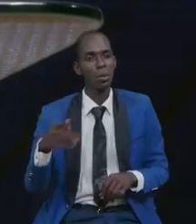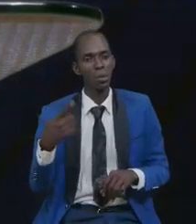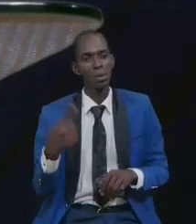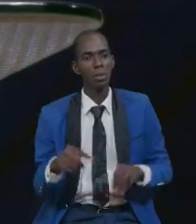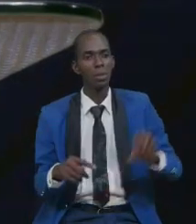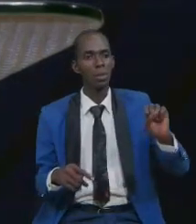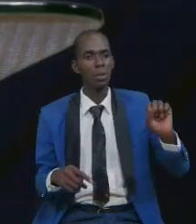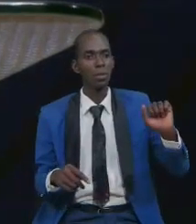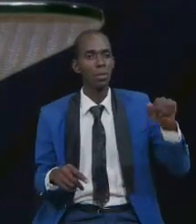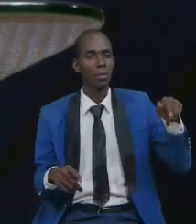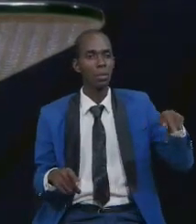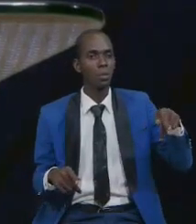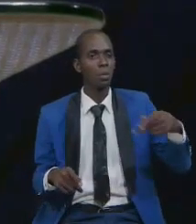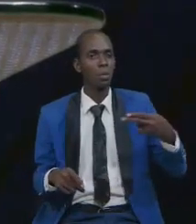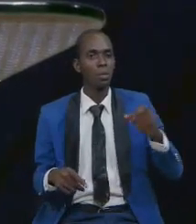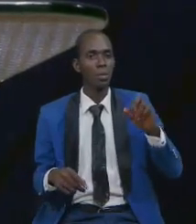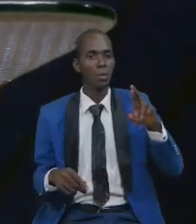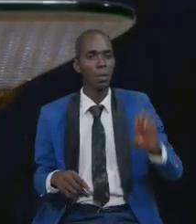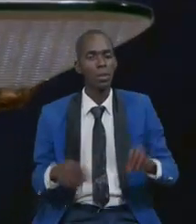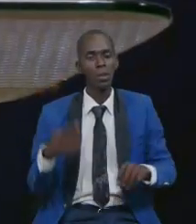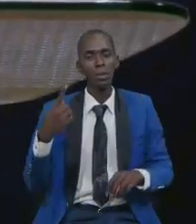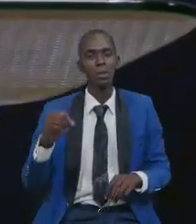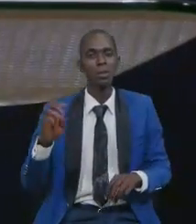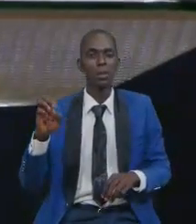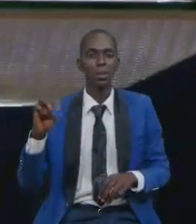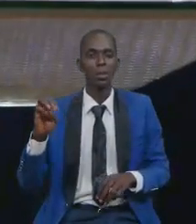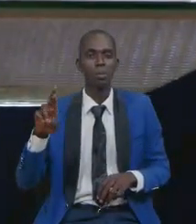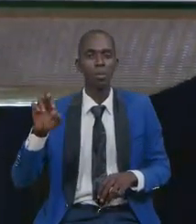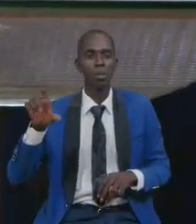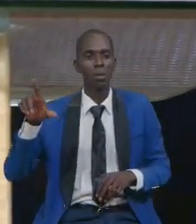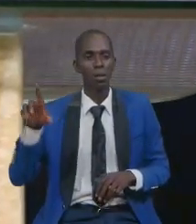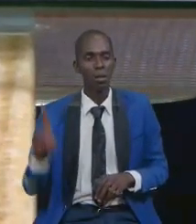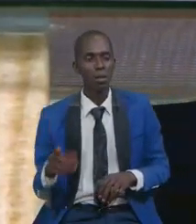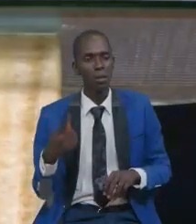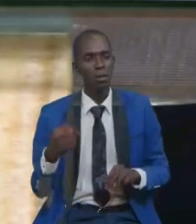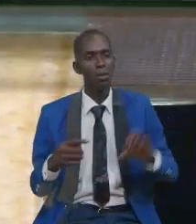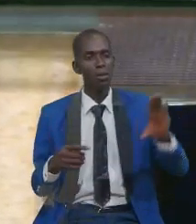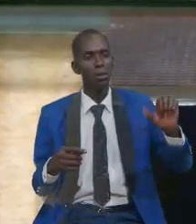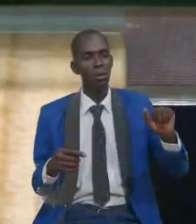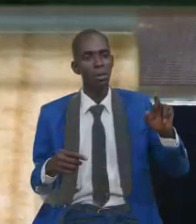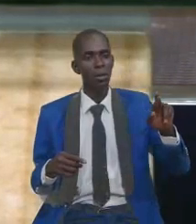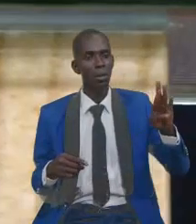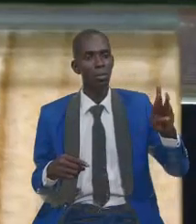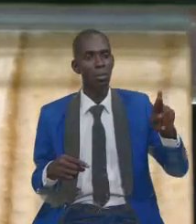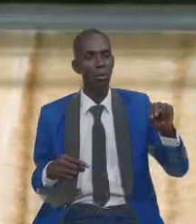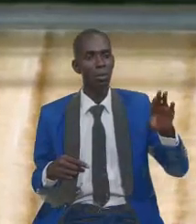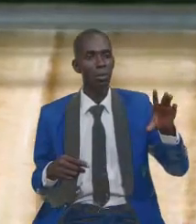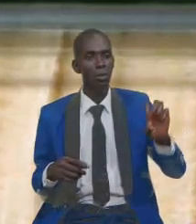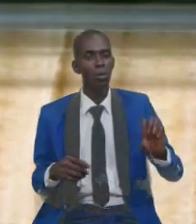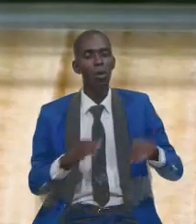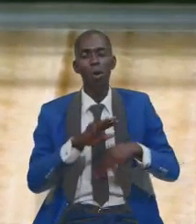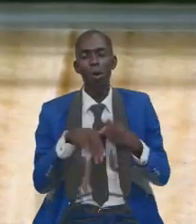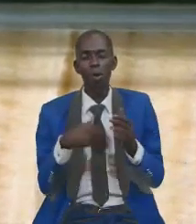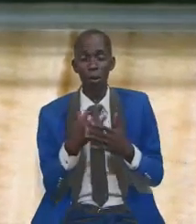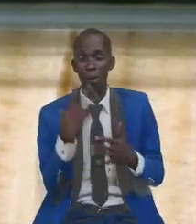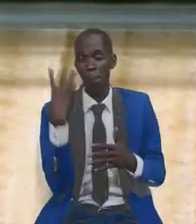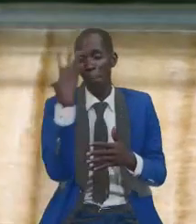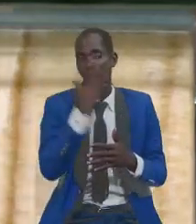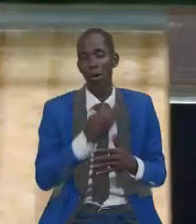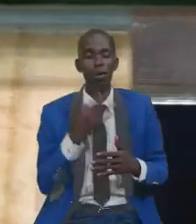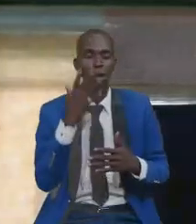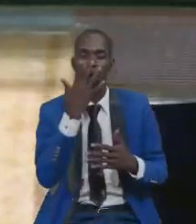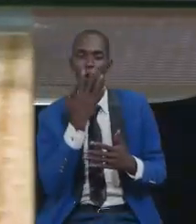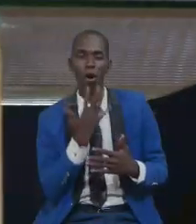the sapphire and the emerald and the carbuncle, all these colorful precious things, and gold